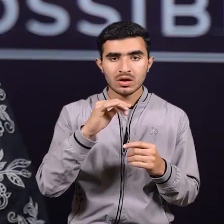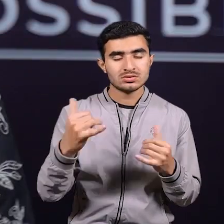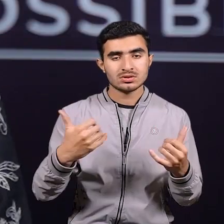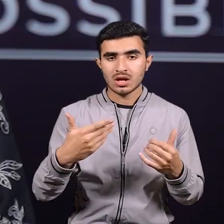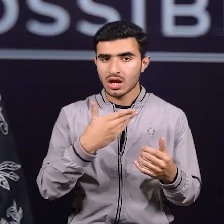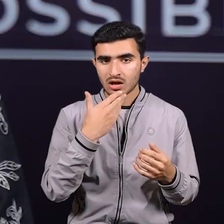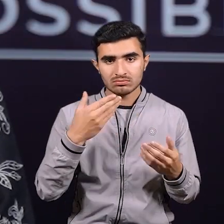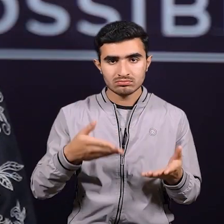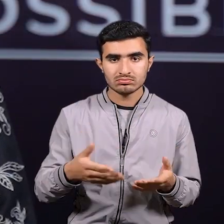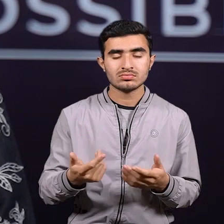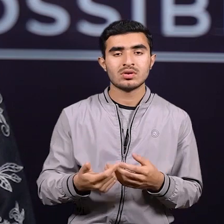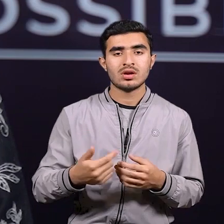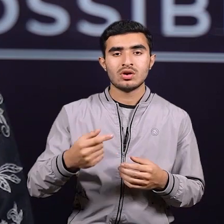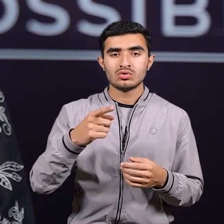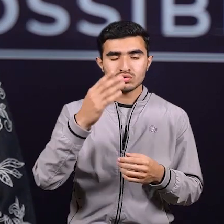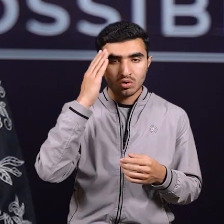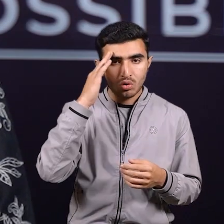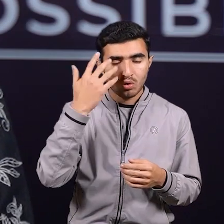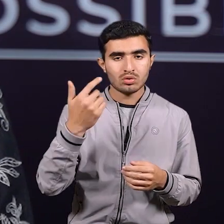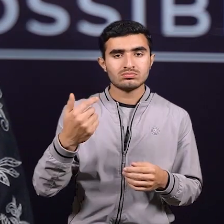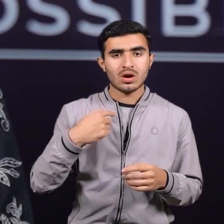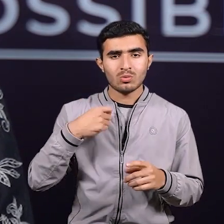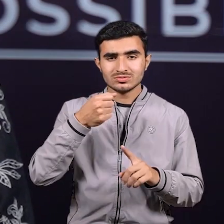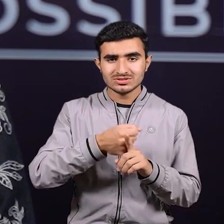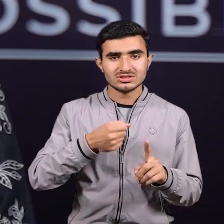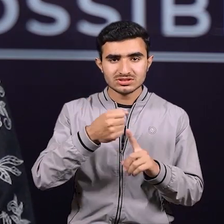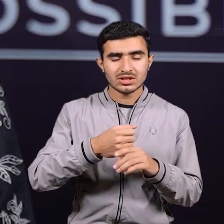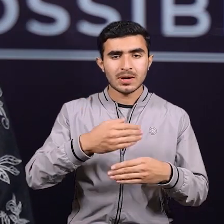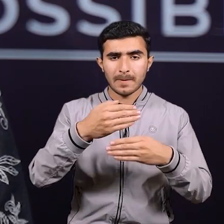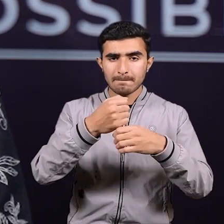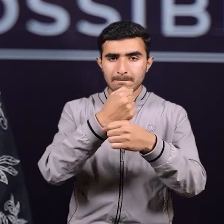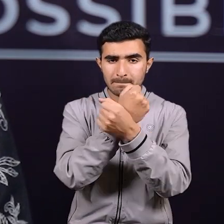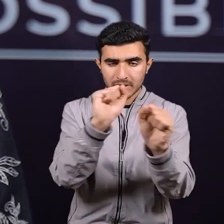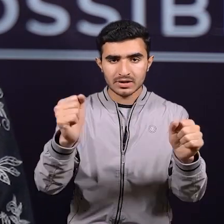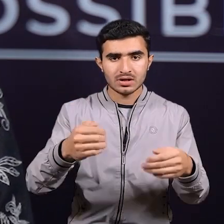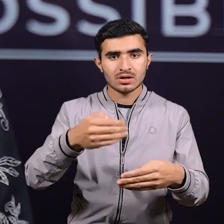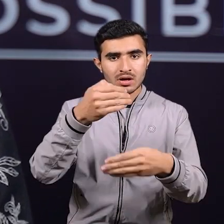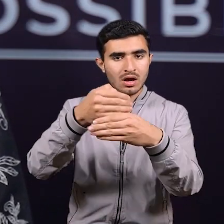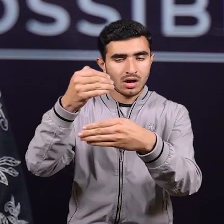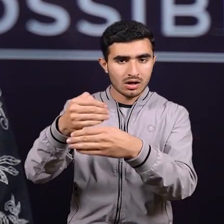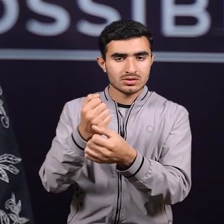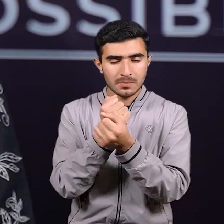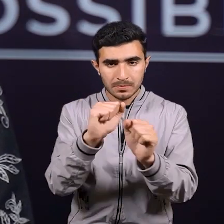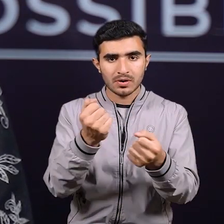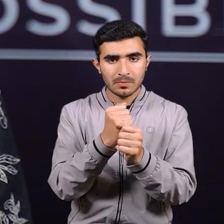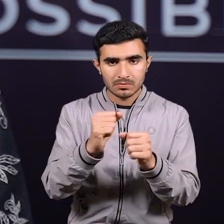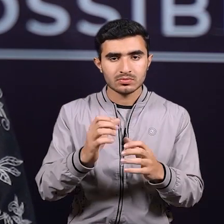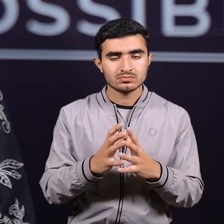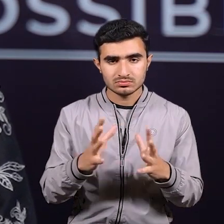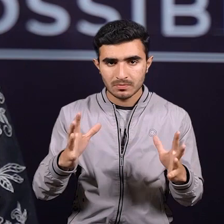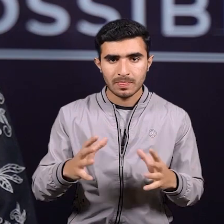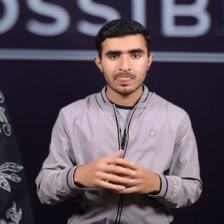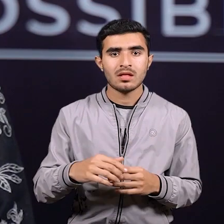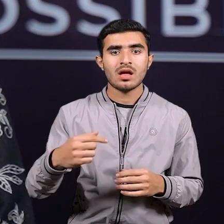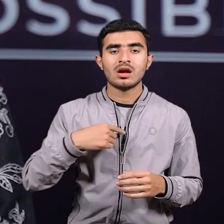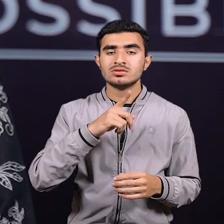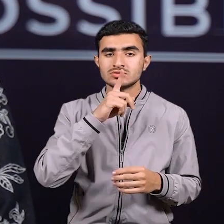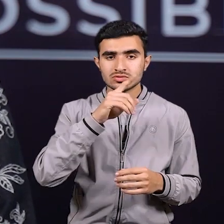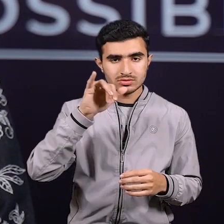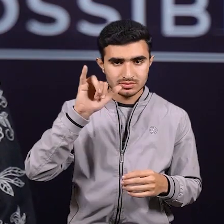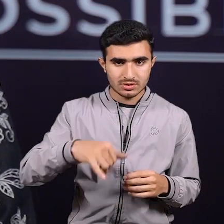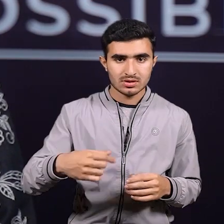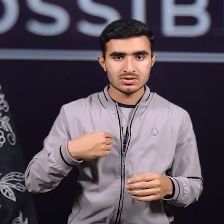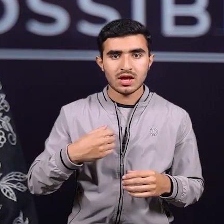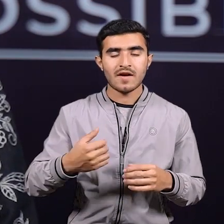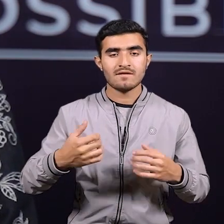dedicated to breaking glass ceilings, I've definitely had to struggle with a lot of pushback, a lot of